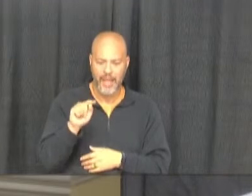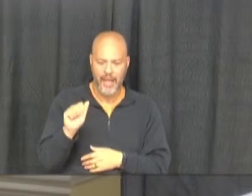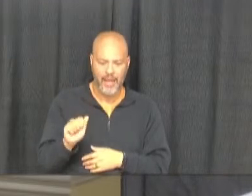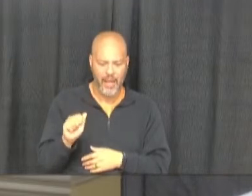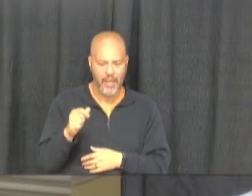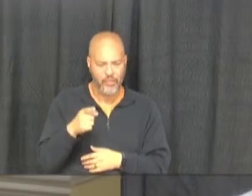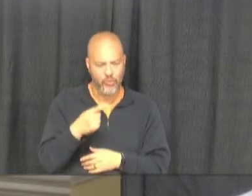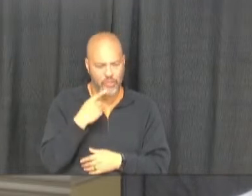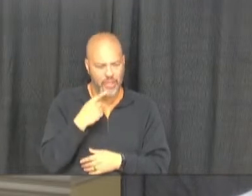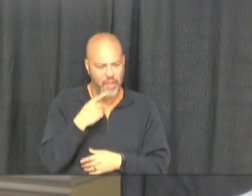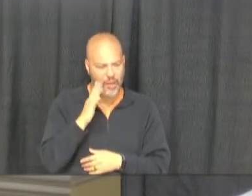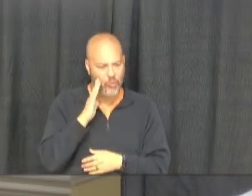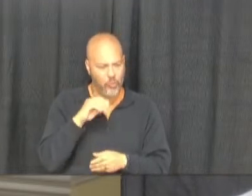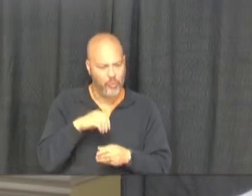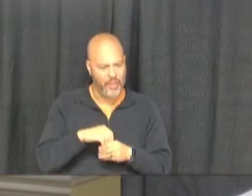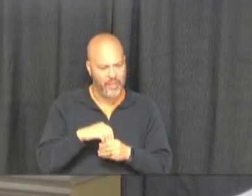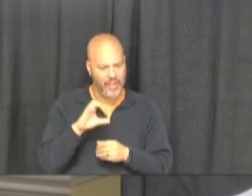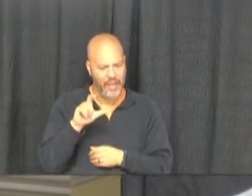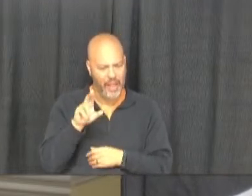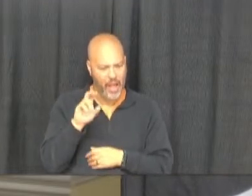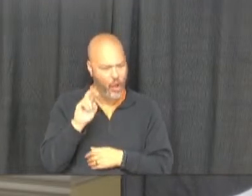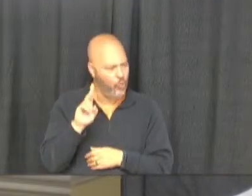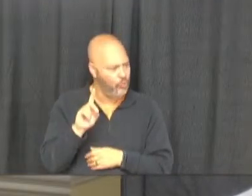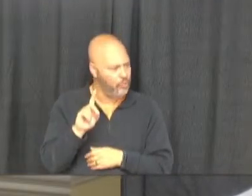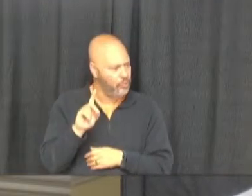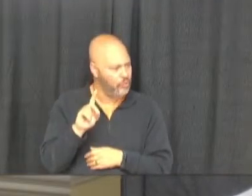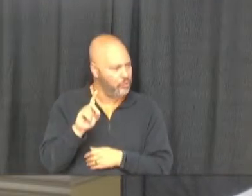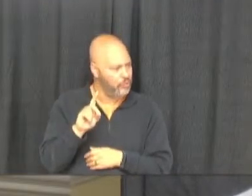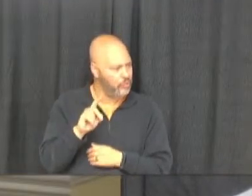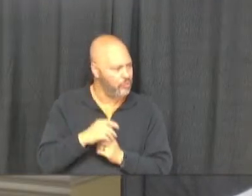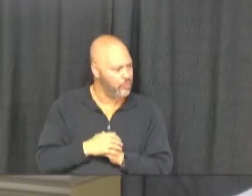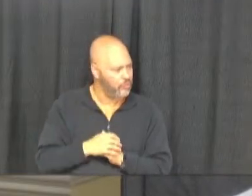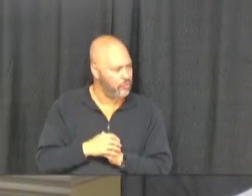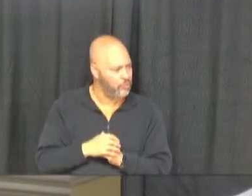at one point you had said it would be in the cloud. Whose cloud?